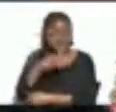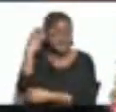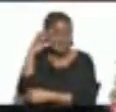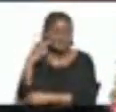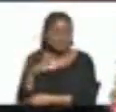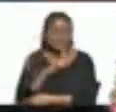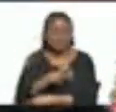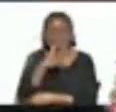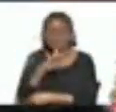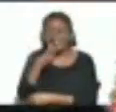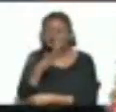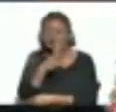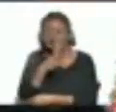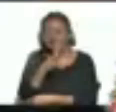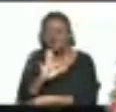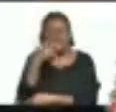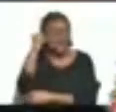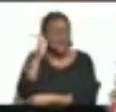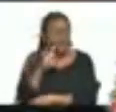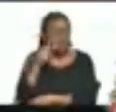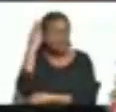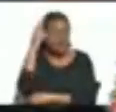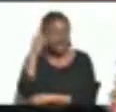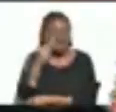your grandmother, your aunt, or your uncle.